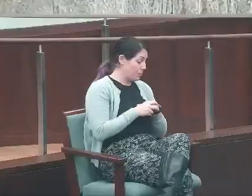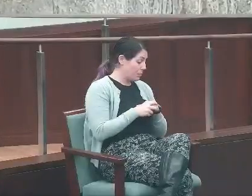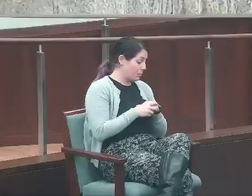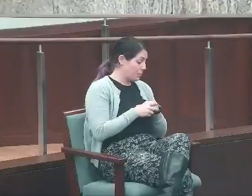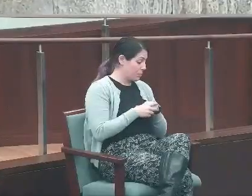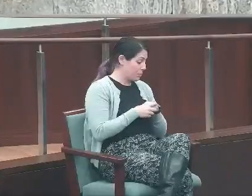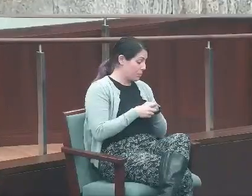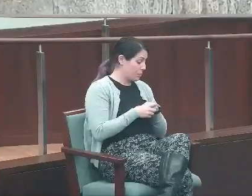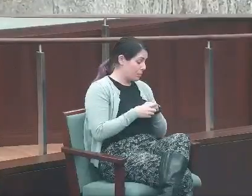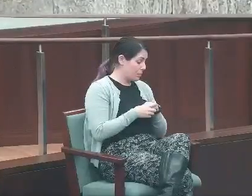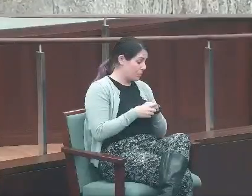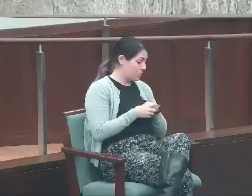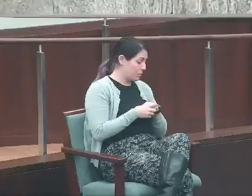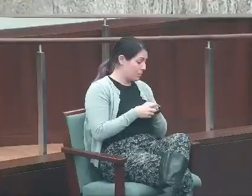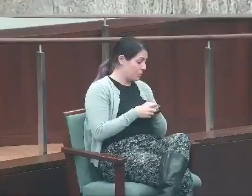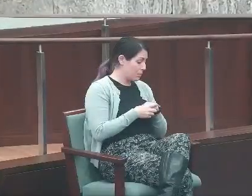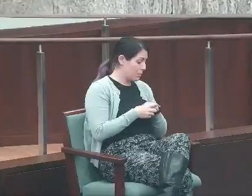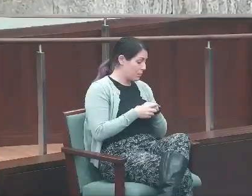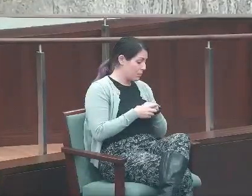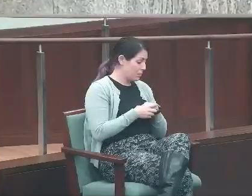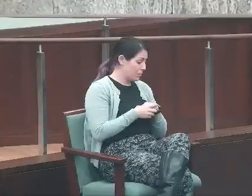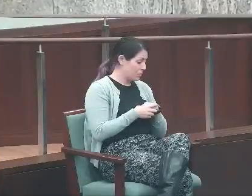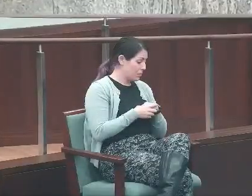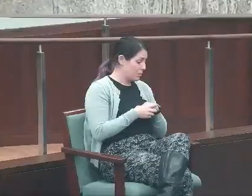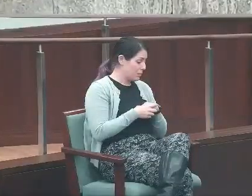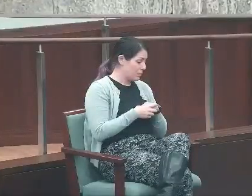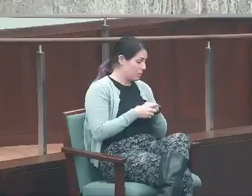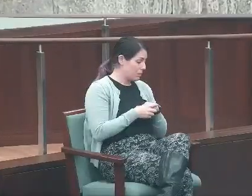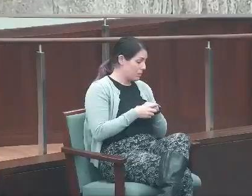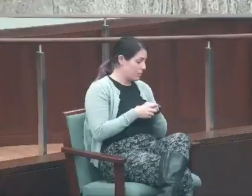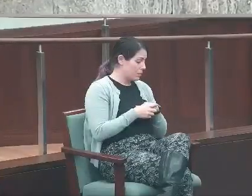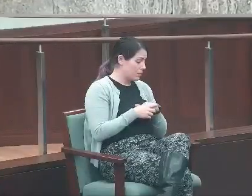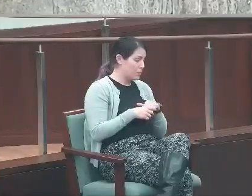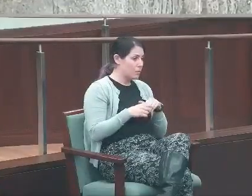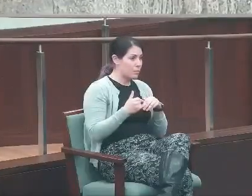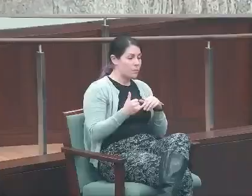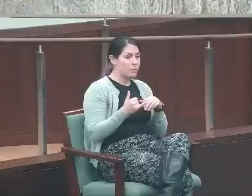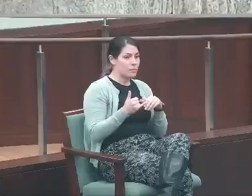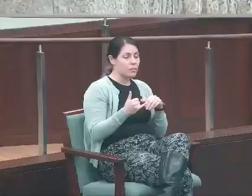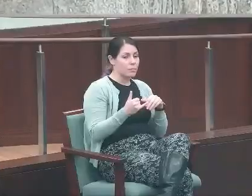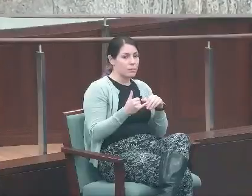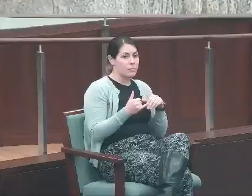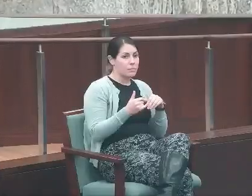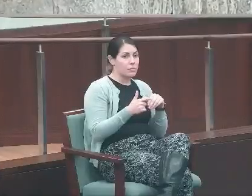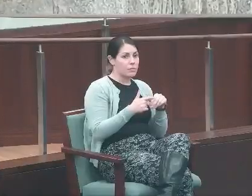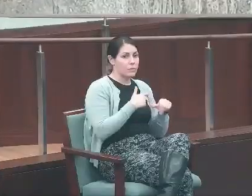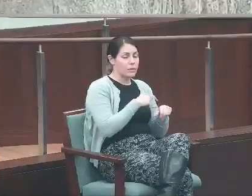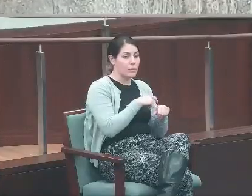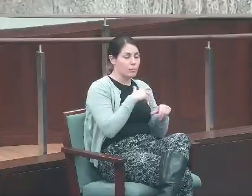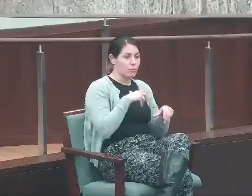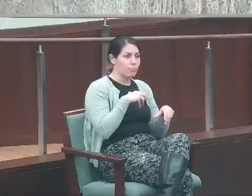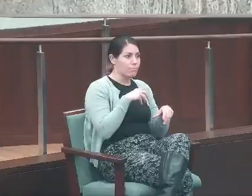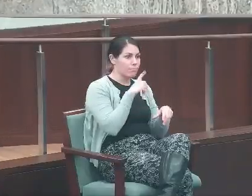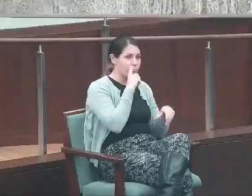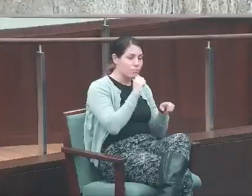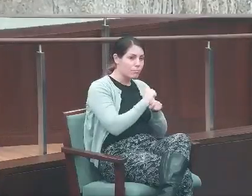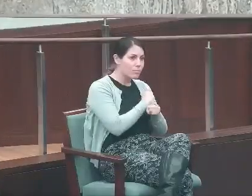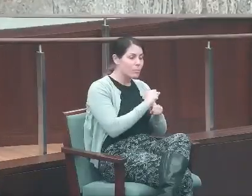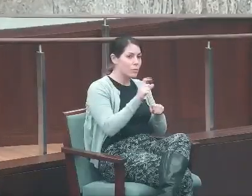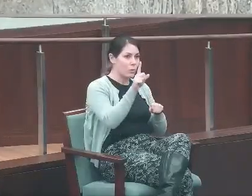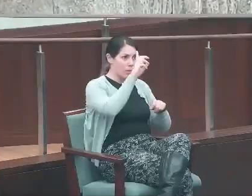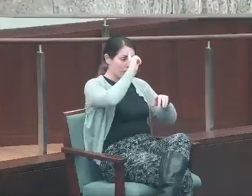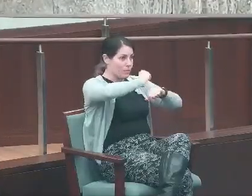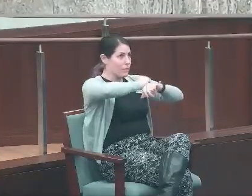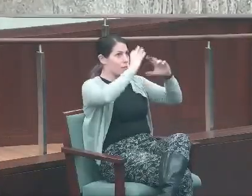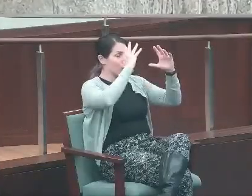minute ago, but I think this is now the first time when we will be fully executing on the vision that you,